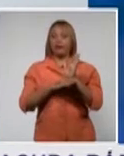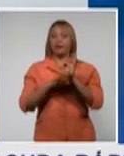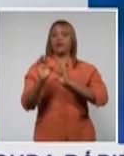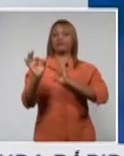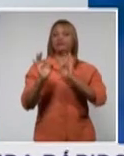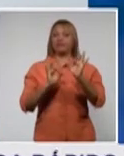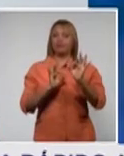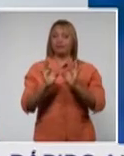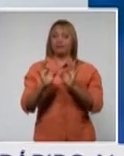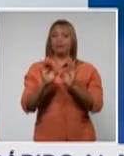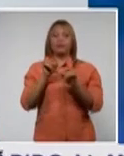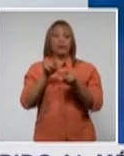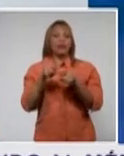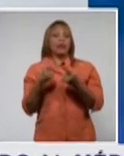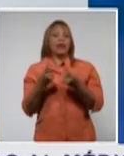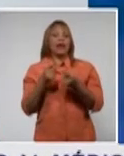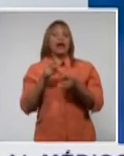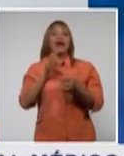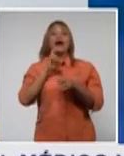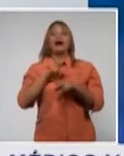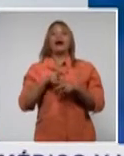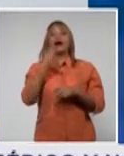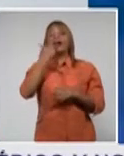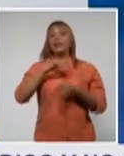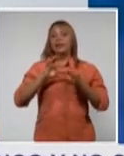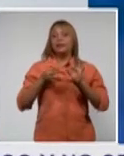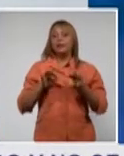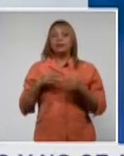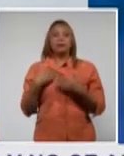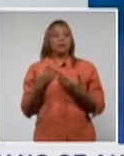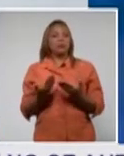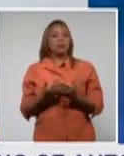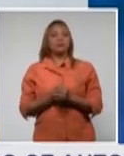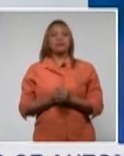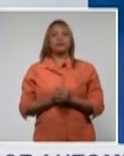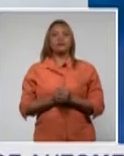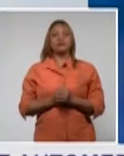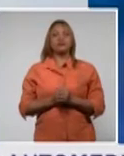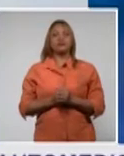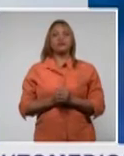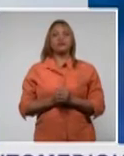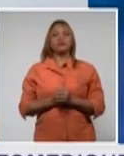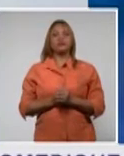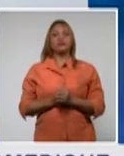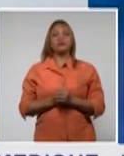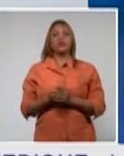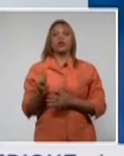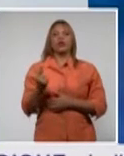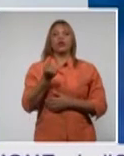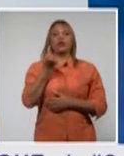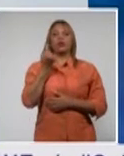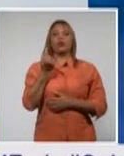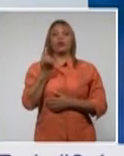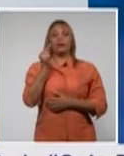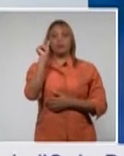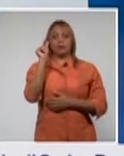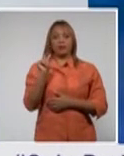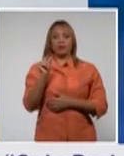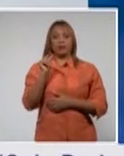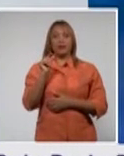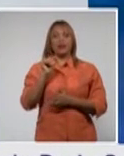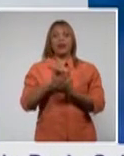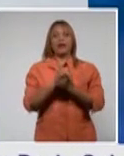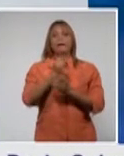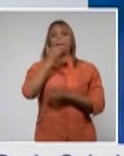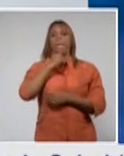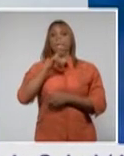1 case was diagnosed from Artemisa and the municipality of Mariel. This case is